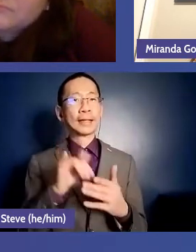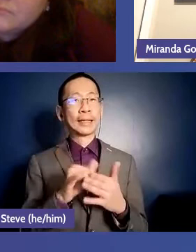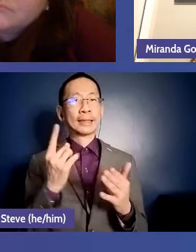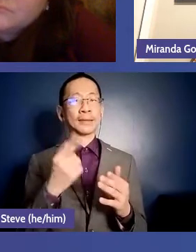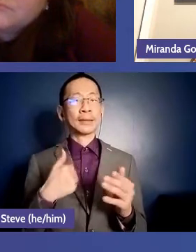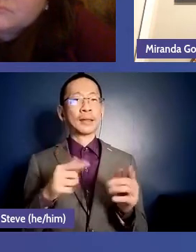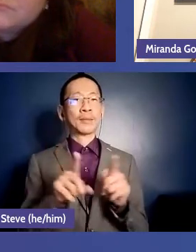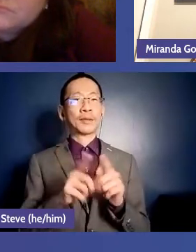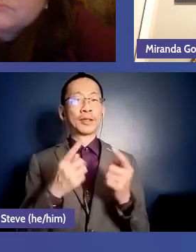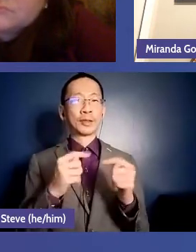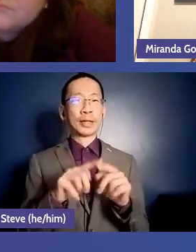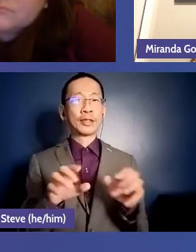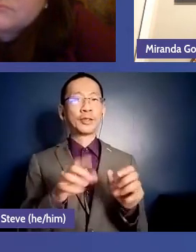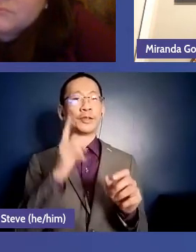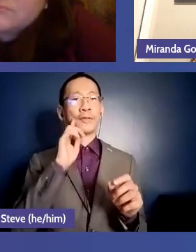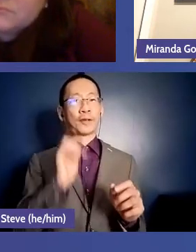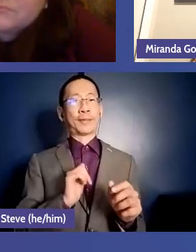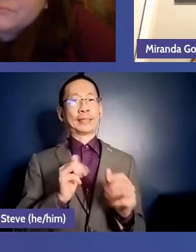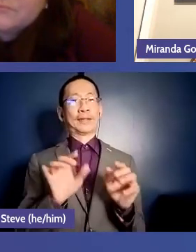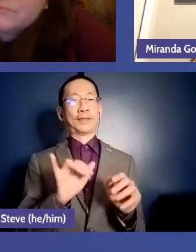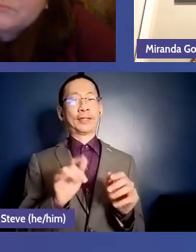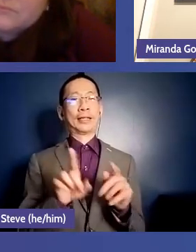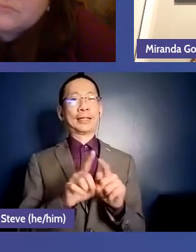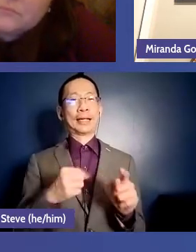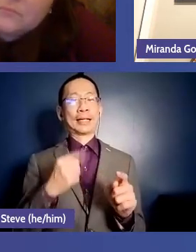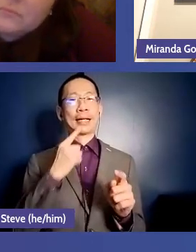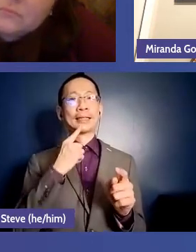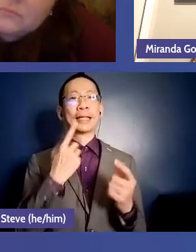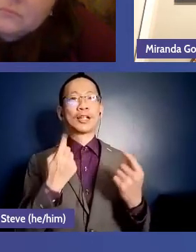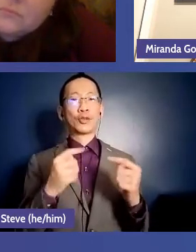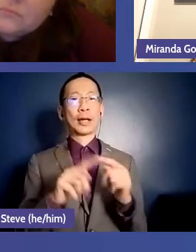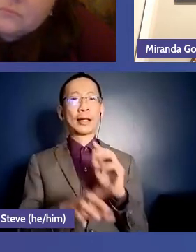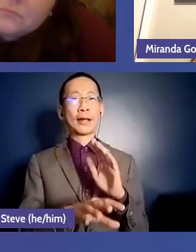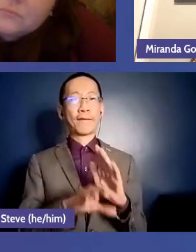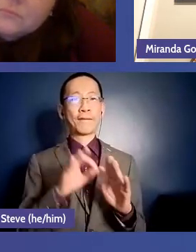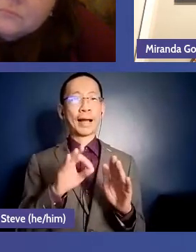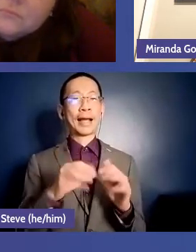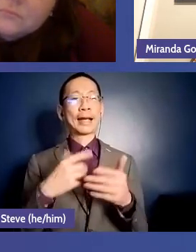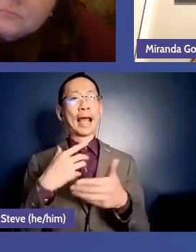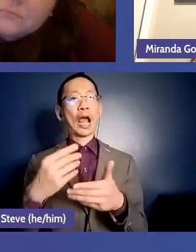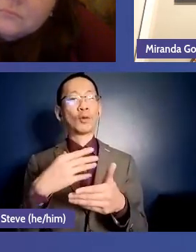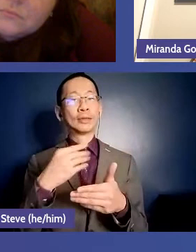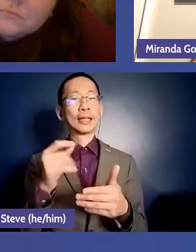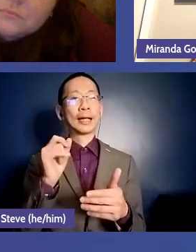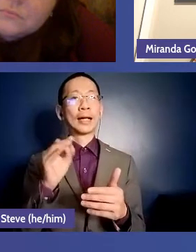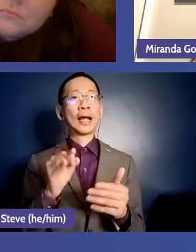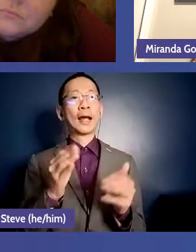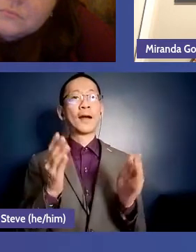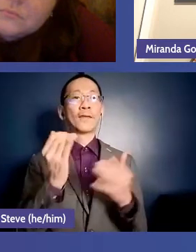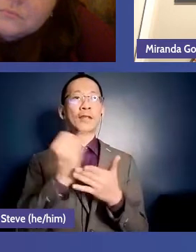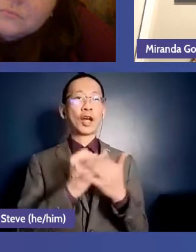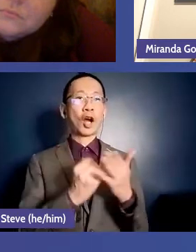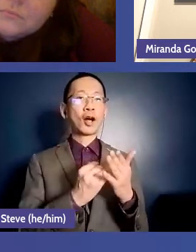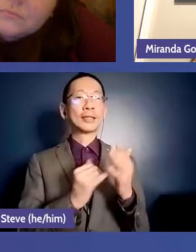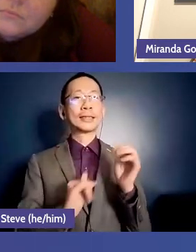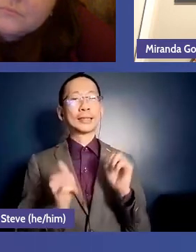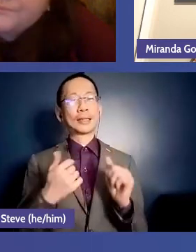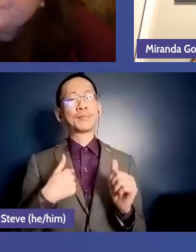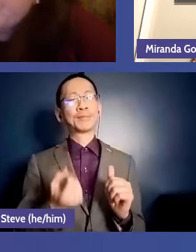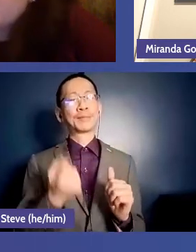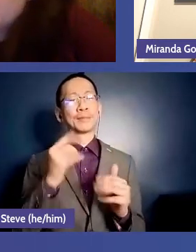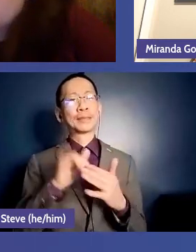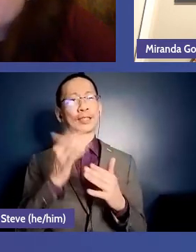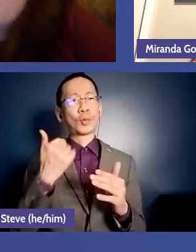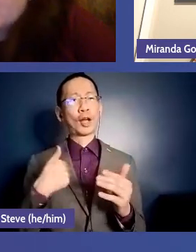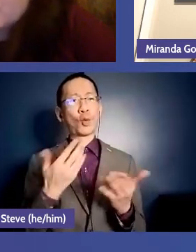also trying to do as well for myself of just, again, like I said, you know, finding, you know, outside of the arts and theater. And I, you know, I get that that's, you know, why we're